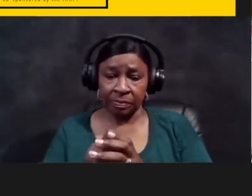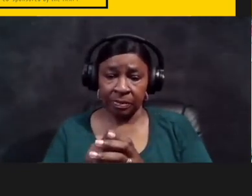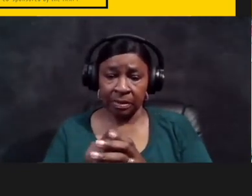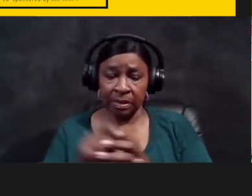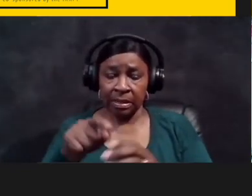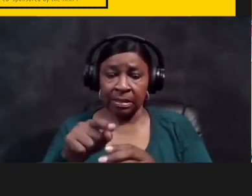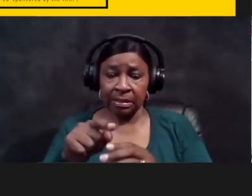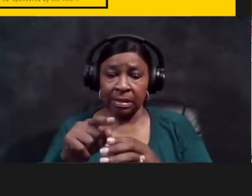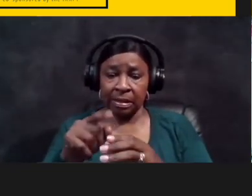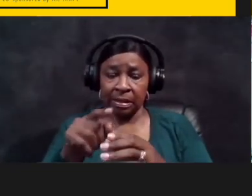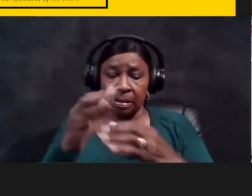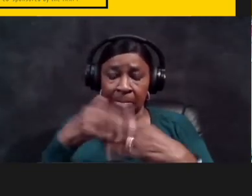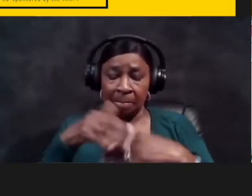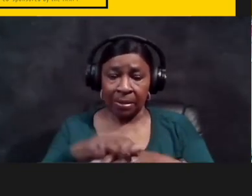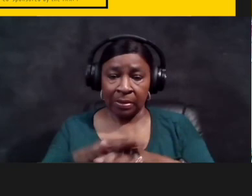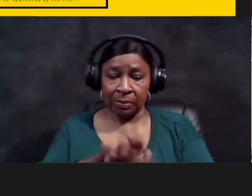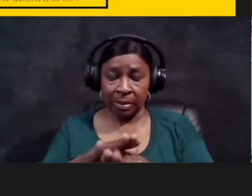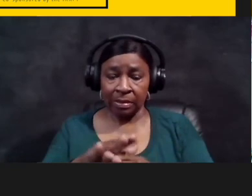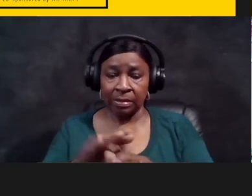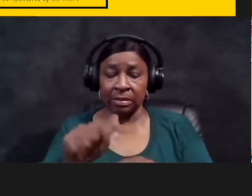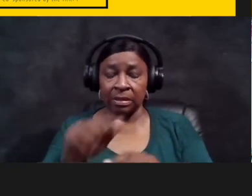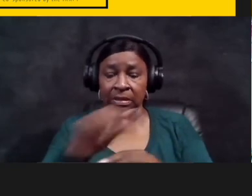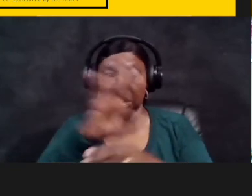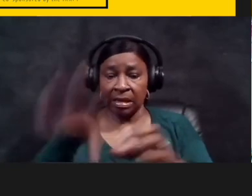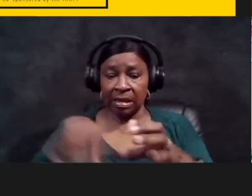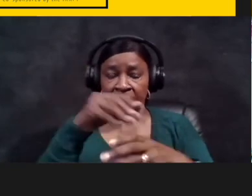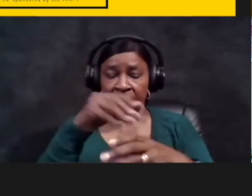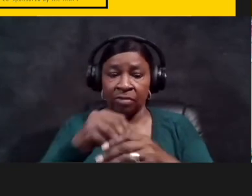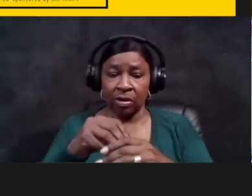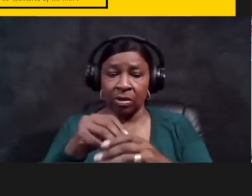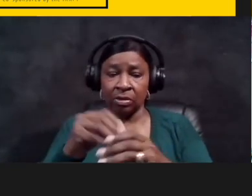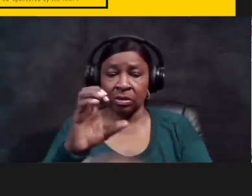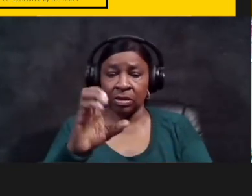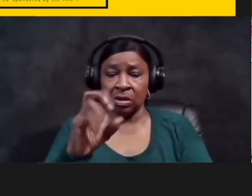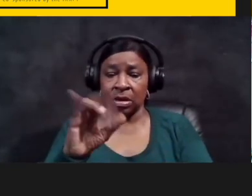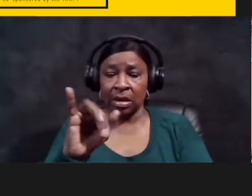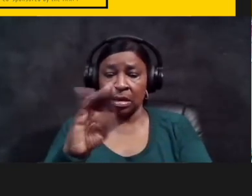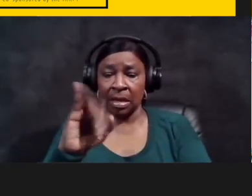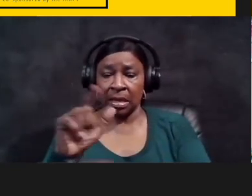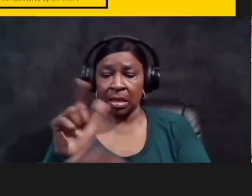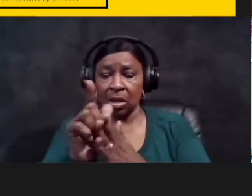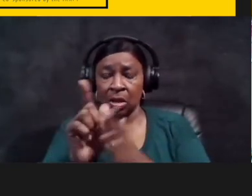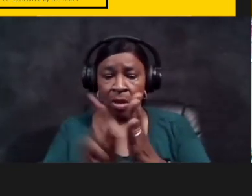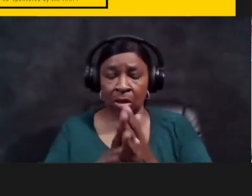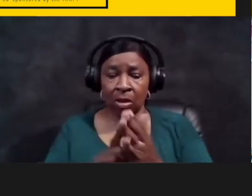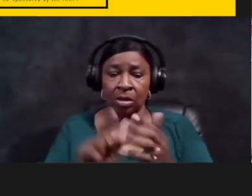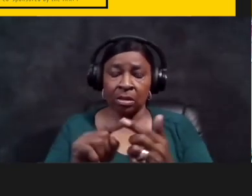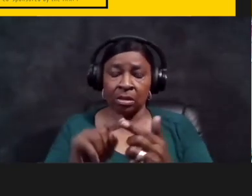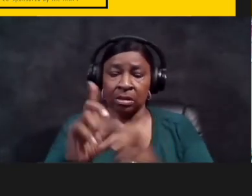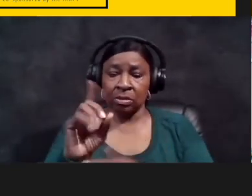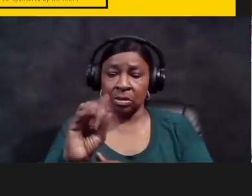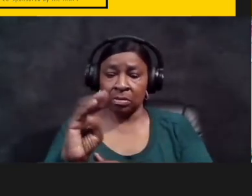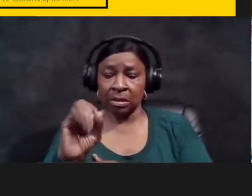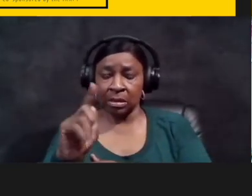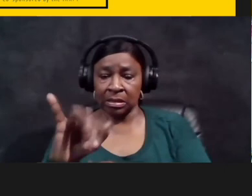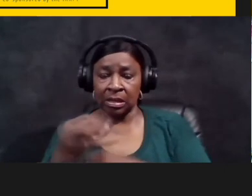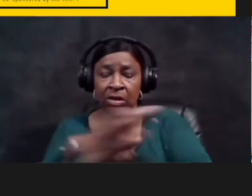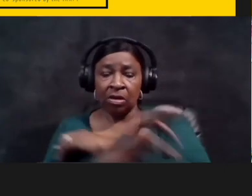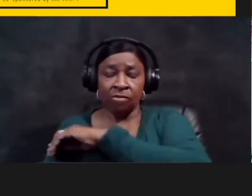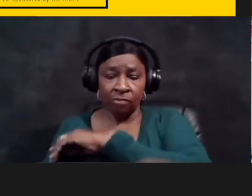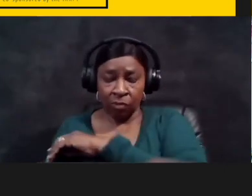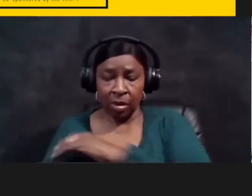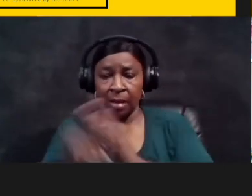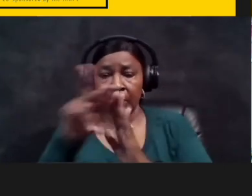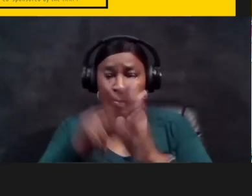migration deterrence involves criminal law and asylum law, domestic policy and foreign policy, civilian and